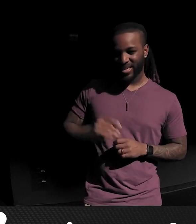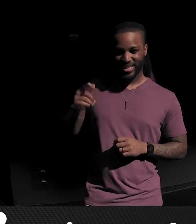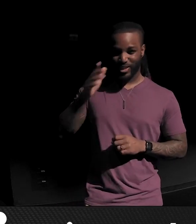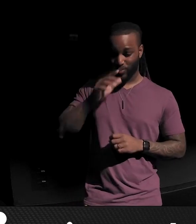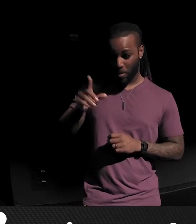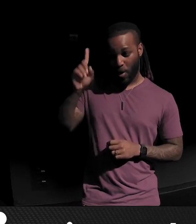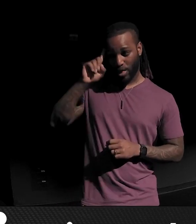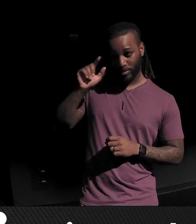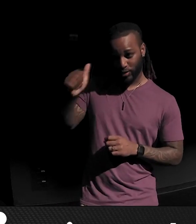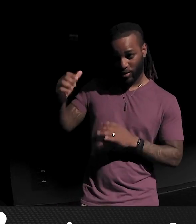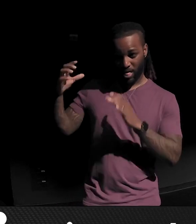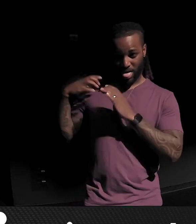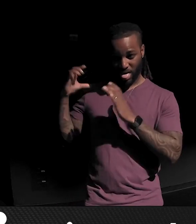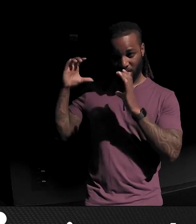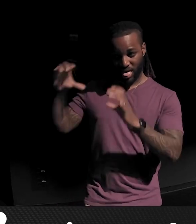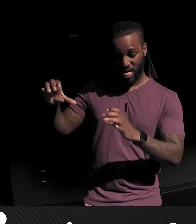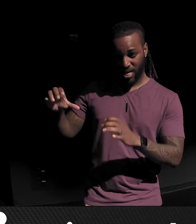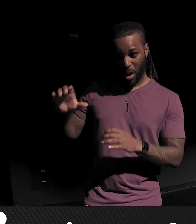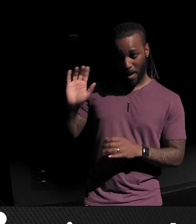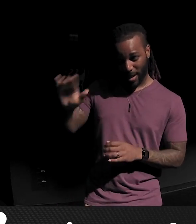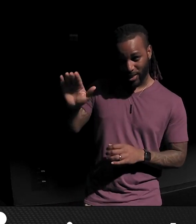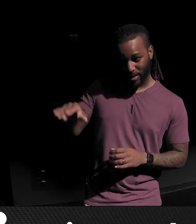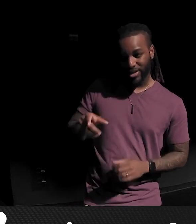you. And by the way, you suck.